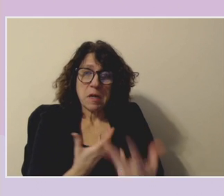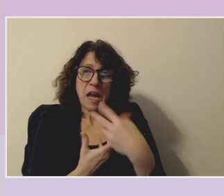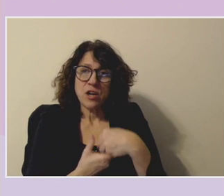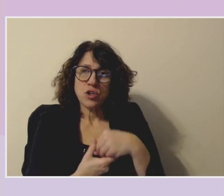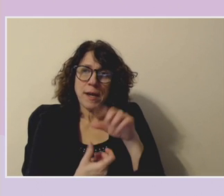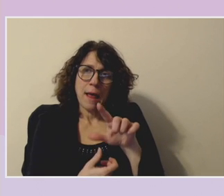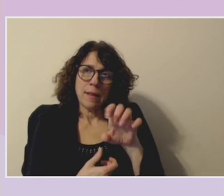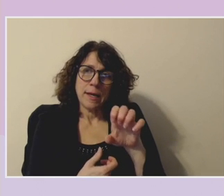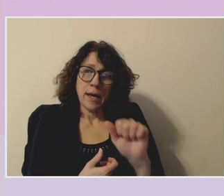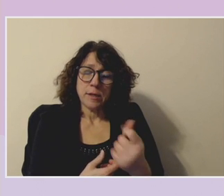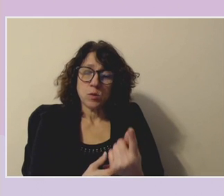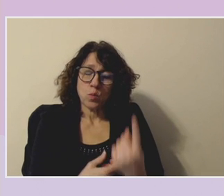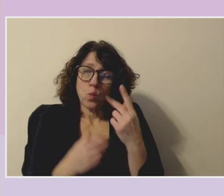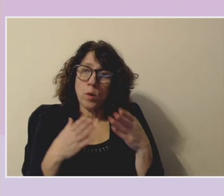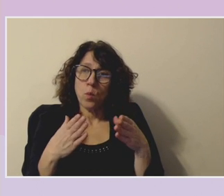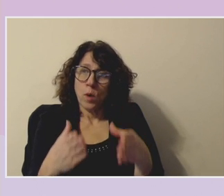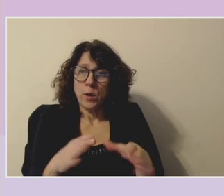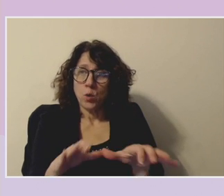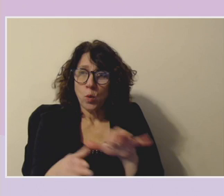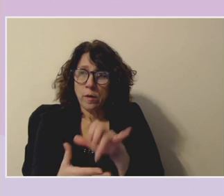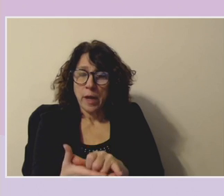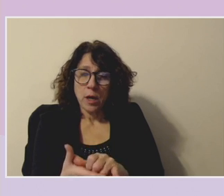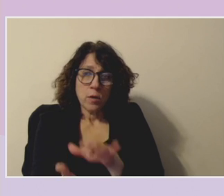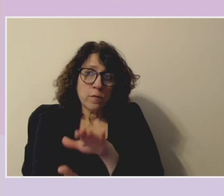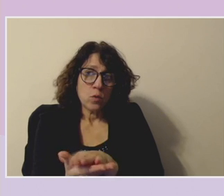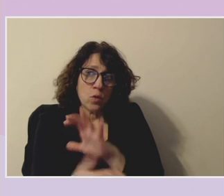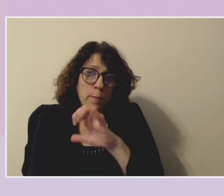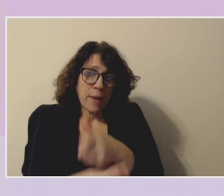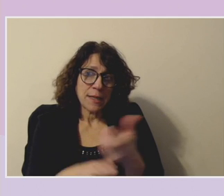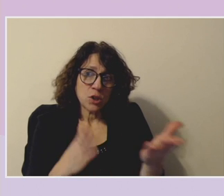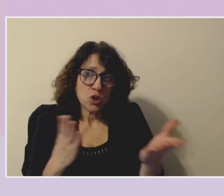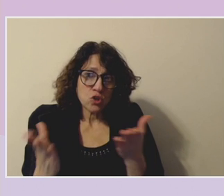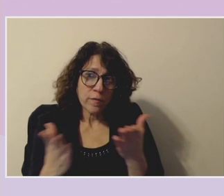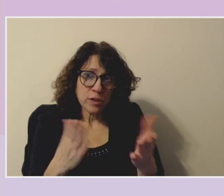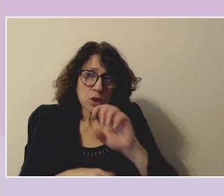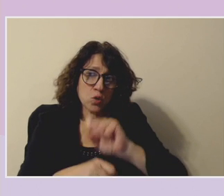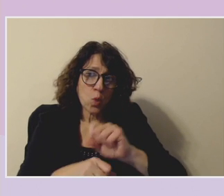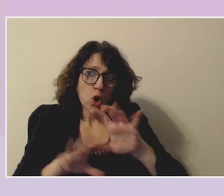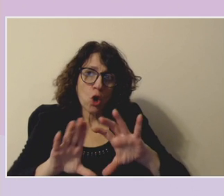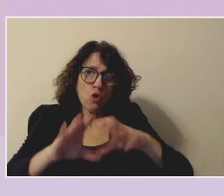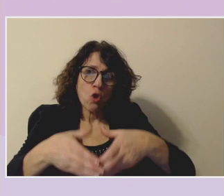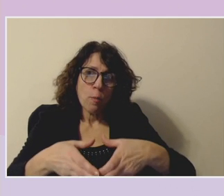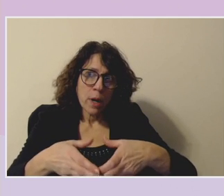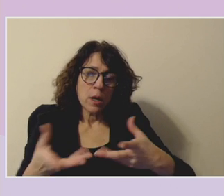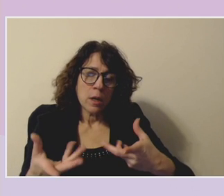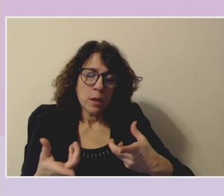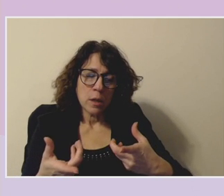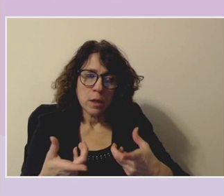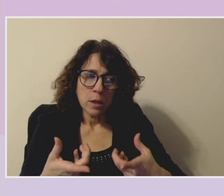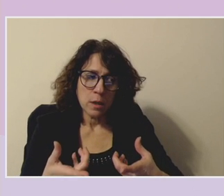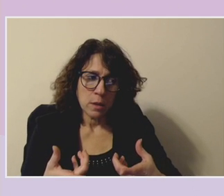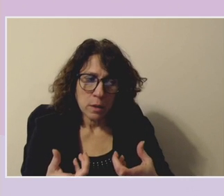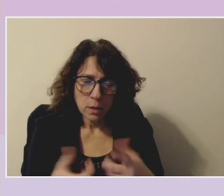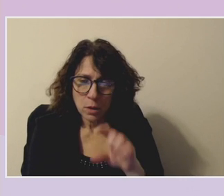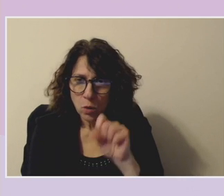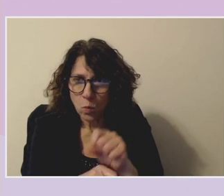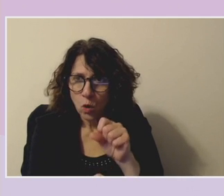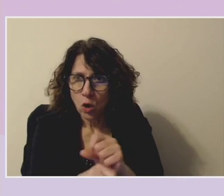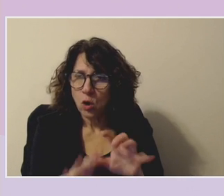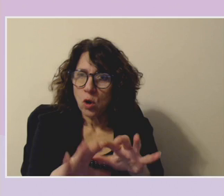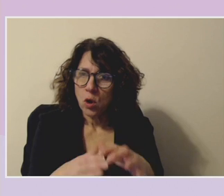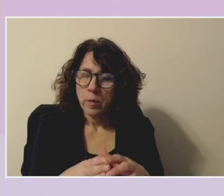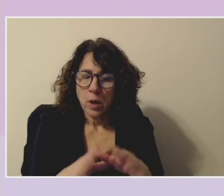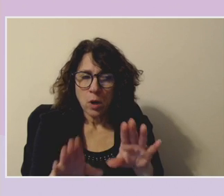of the ways that we do that is through our school-based services work group. It's a work group that is always open